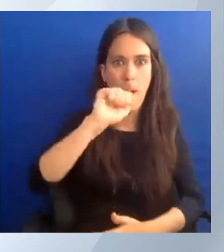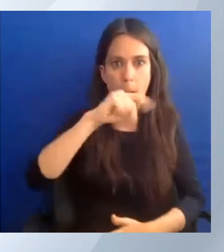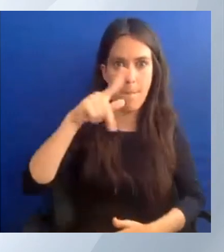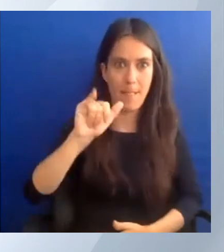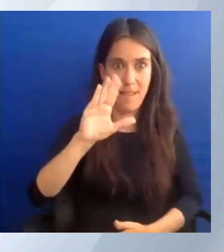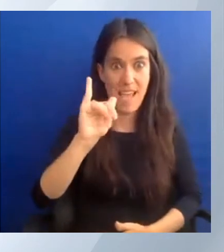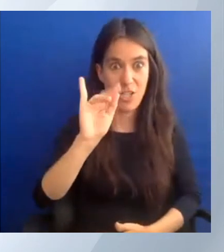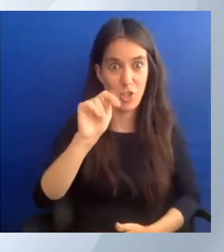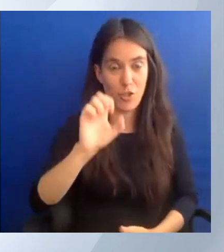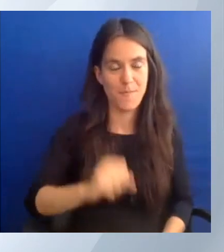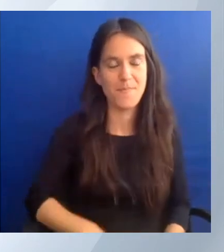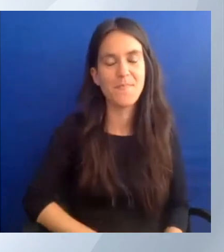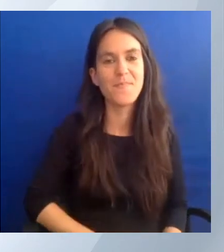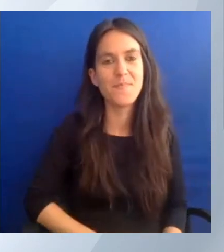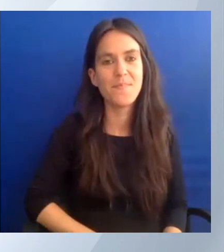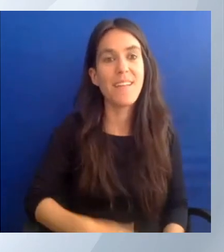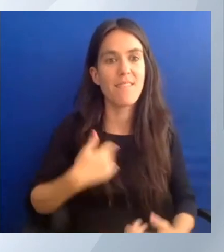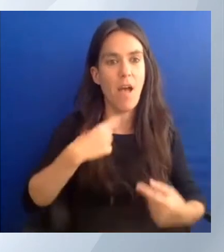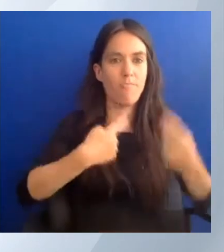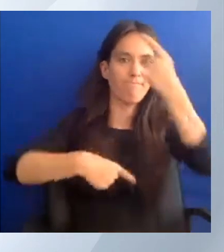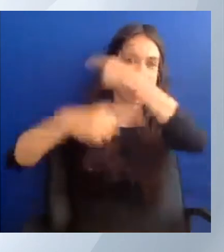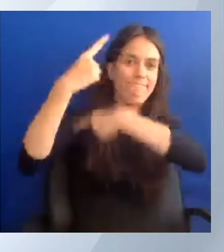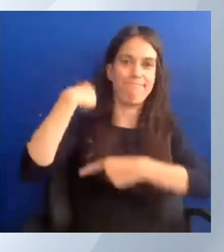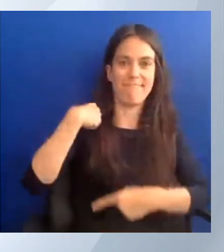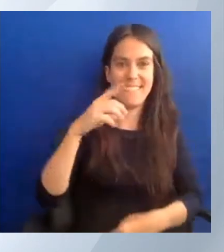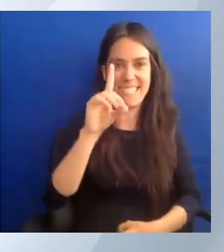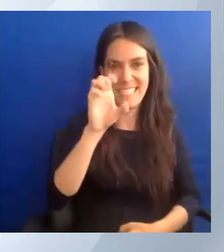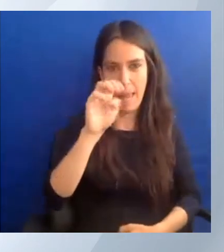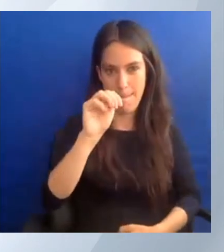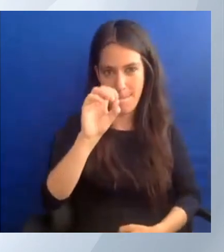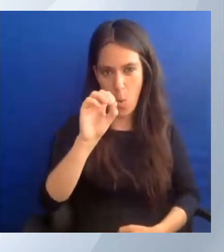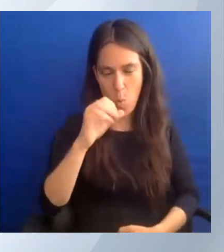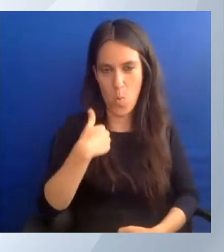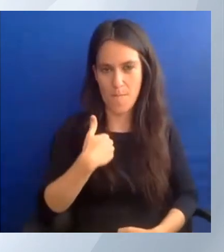Now let me switch back to my demo.